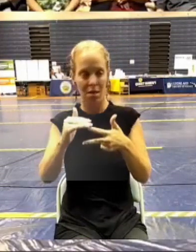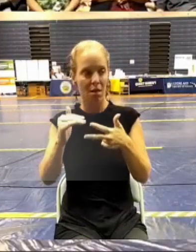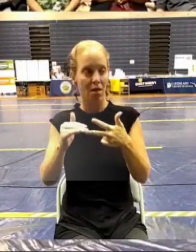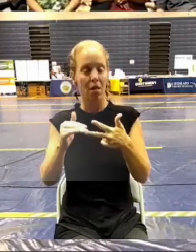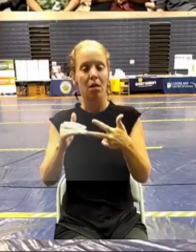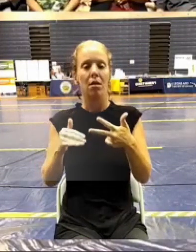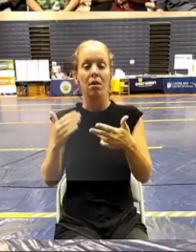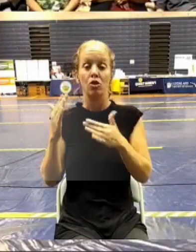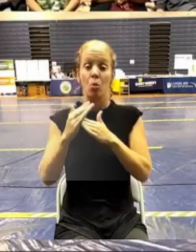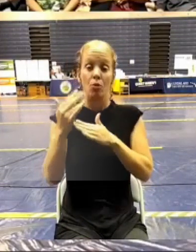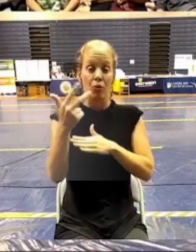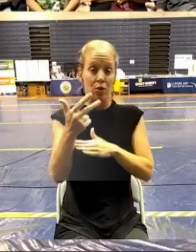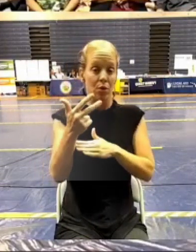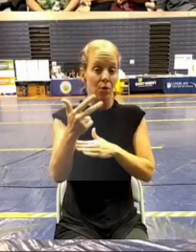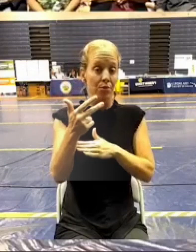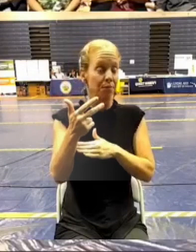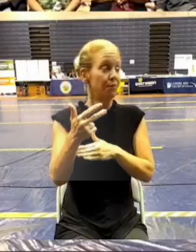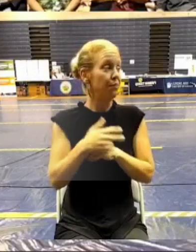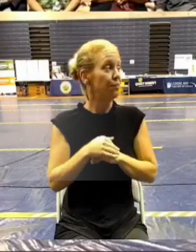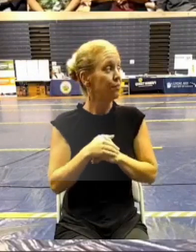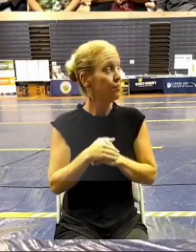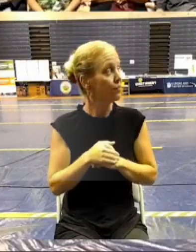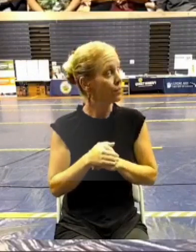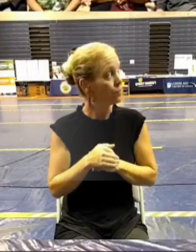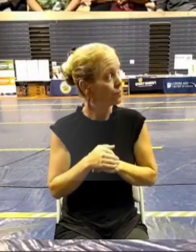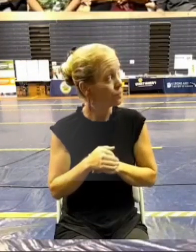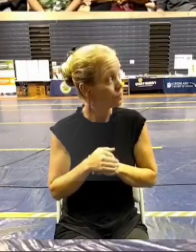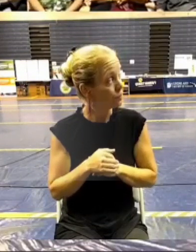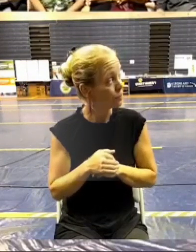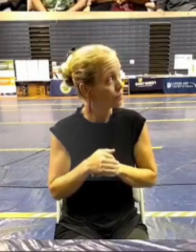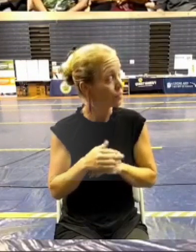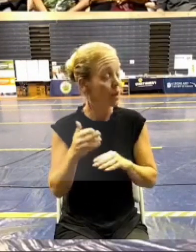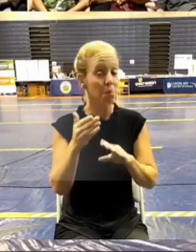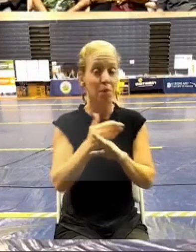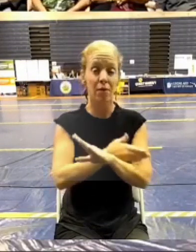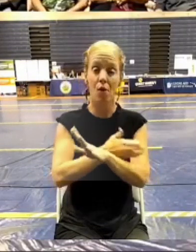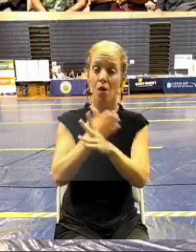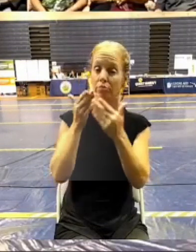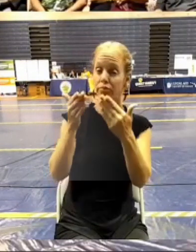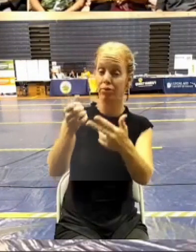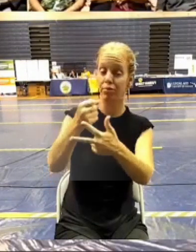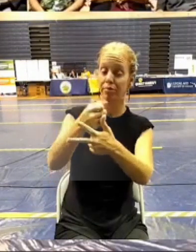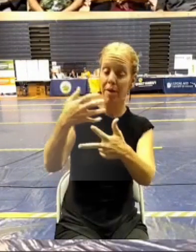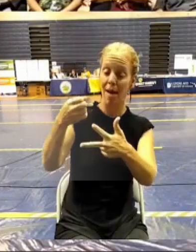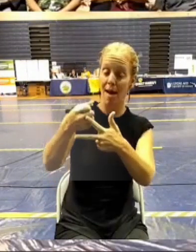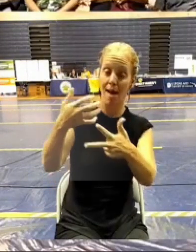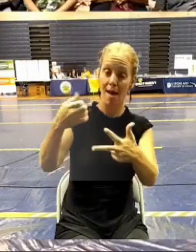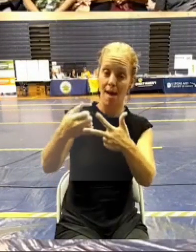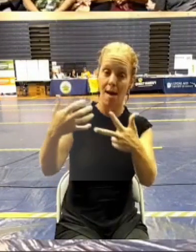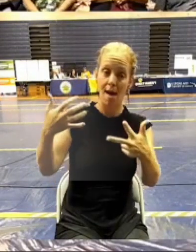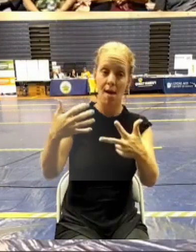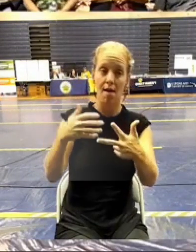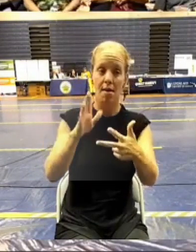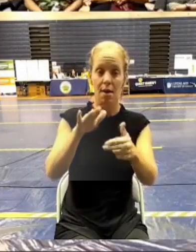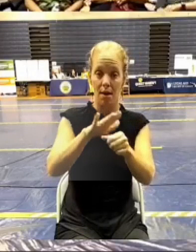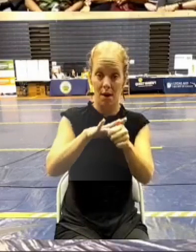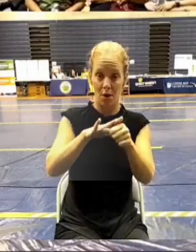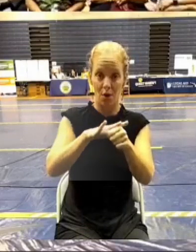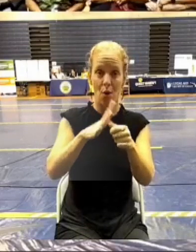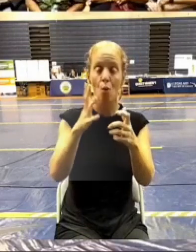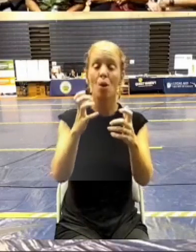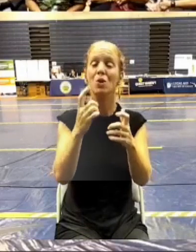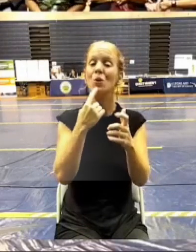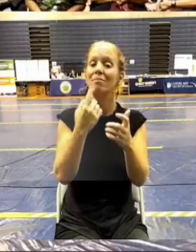So before I go into each area specifically, I just want to say, and I want to